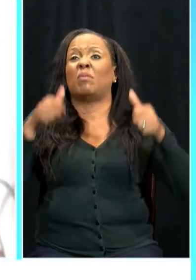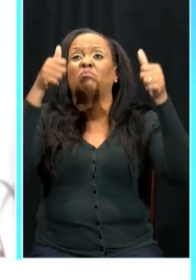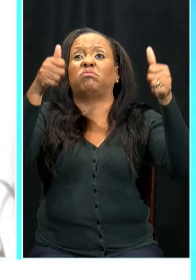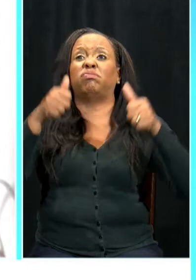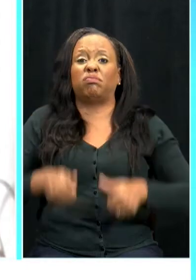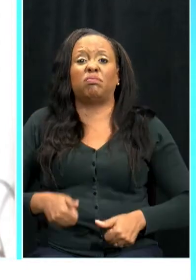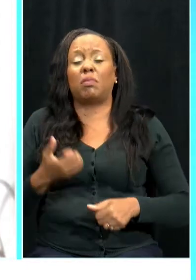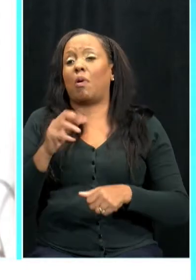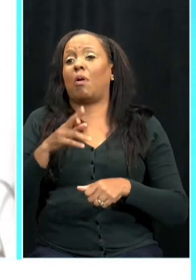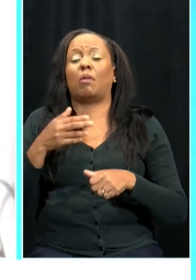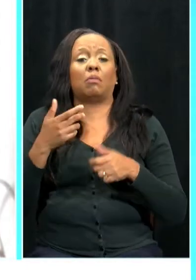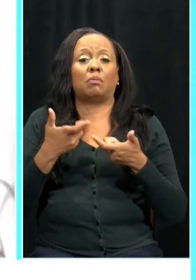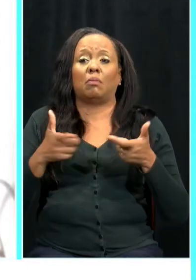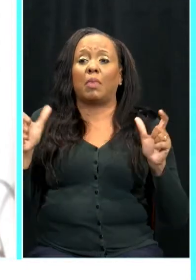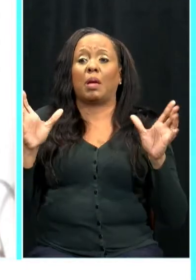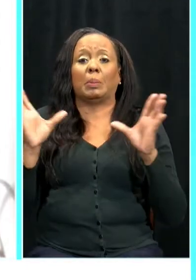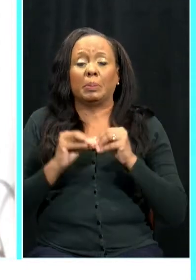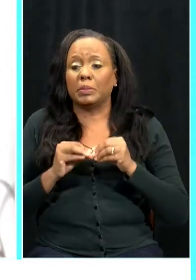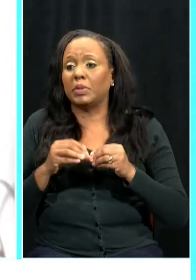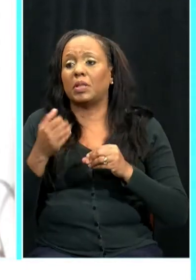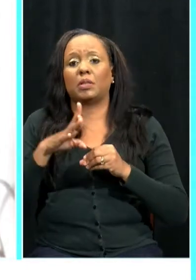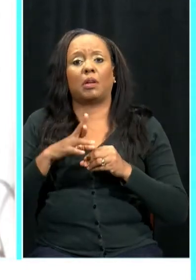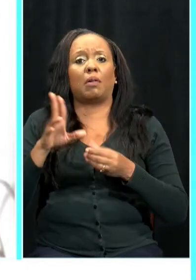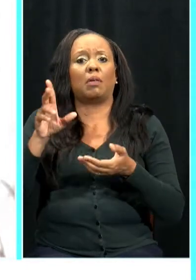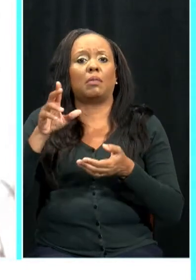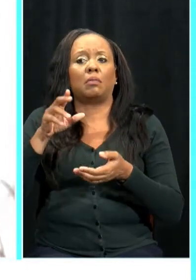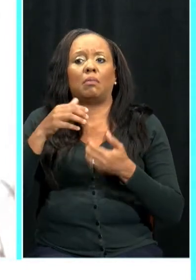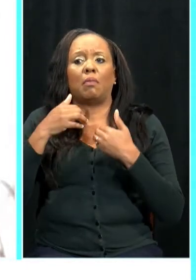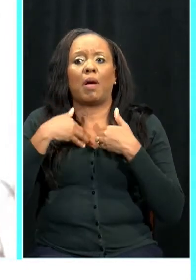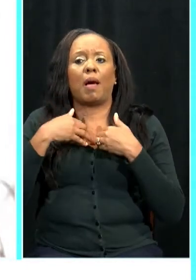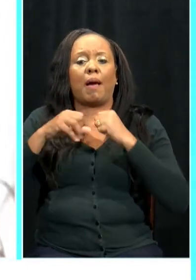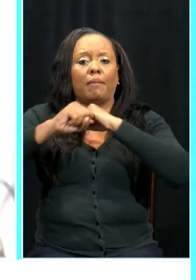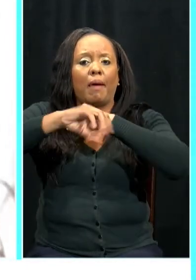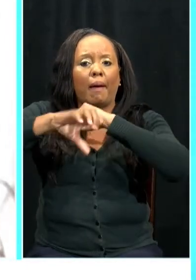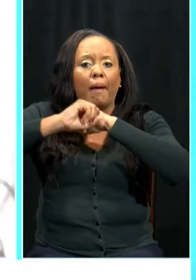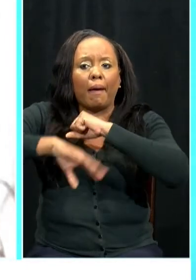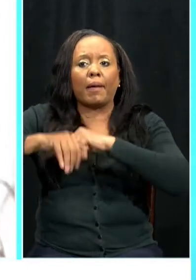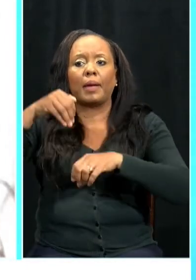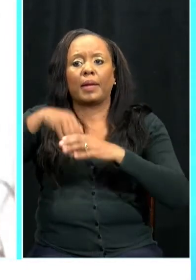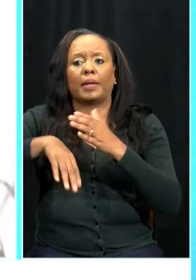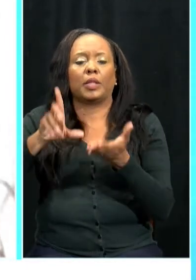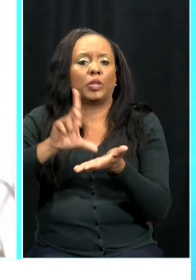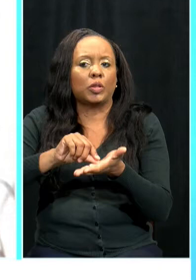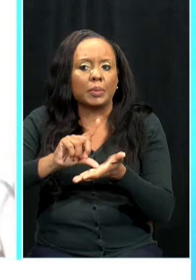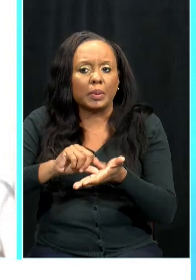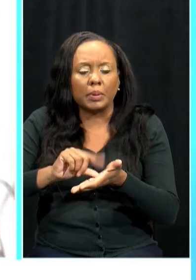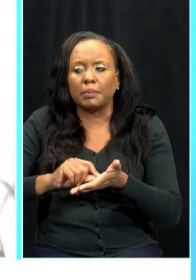and whole outside meetings, whole national meetings